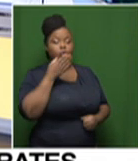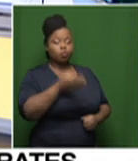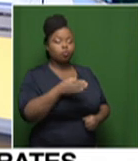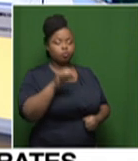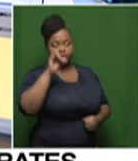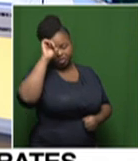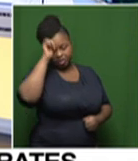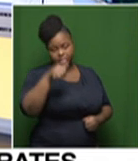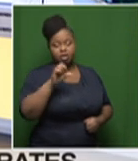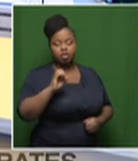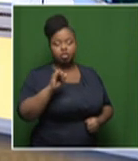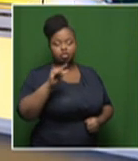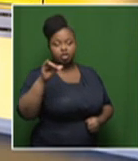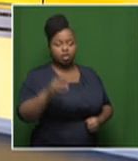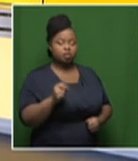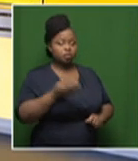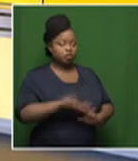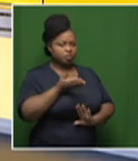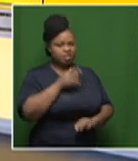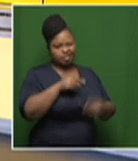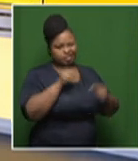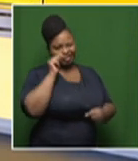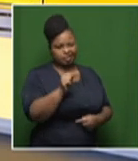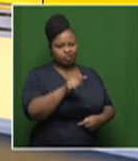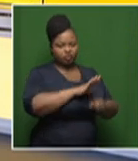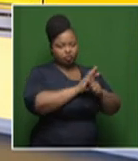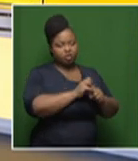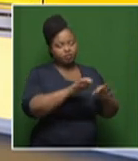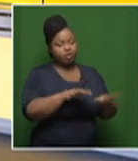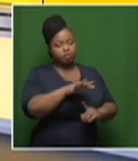India, Ishan Garg, giving us the latest update with regard to the COVID-19 situation there.